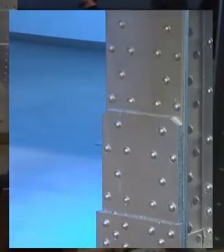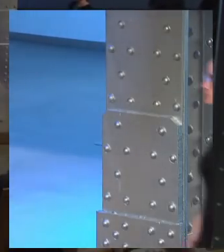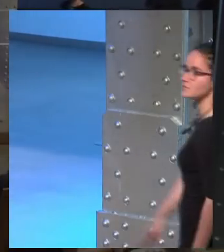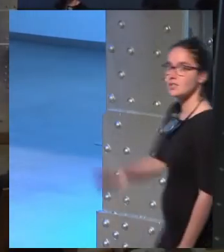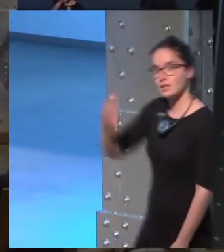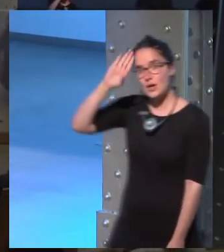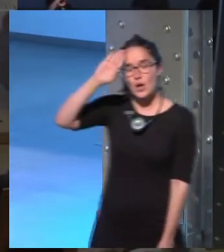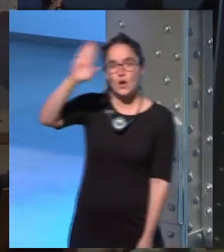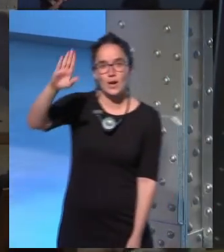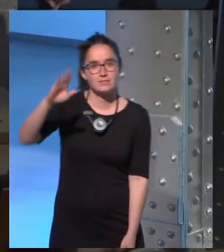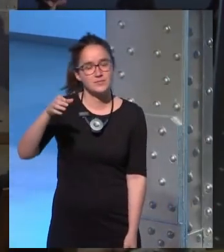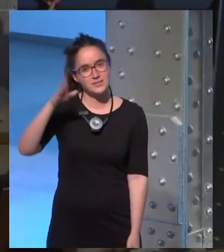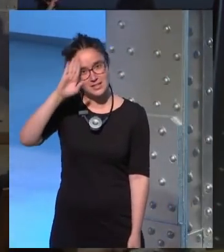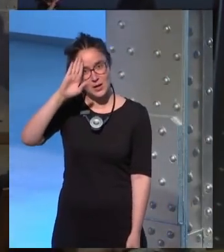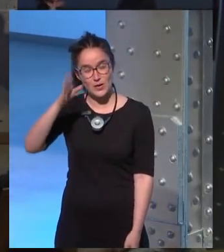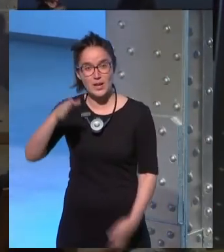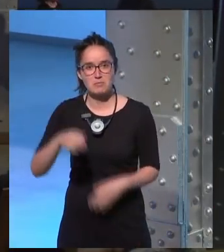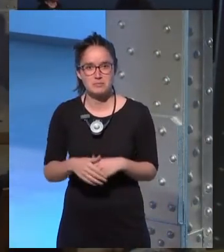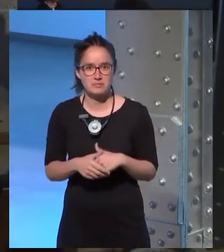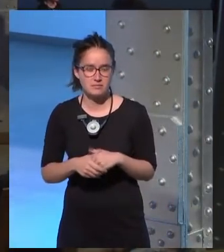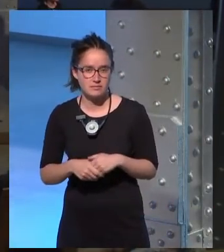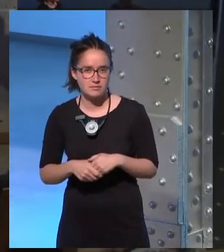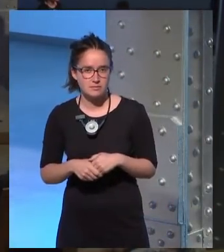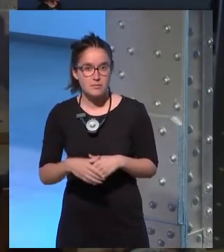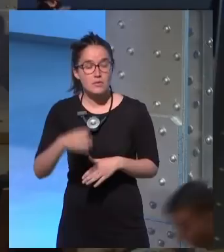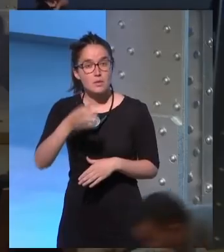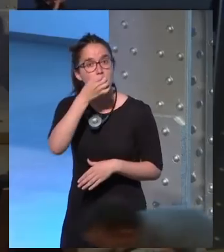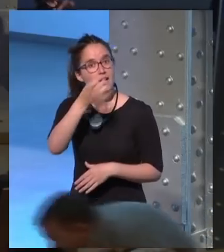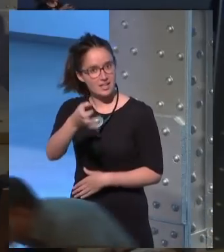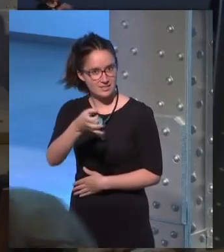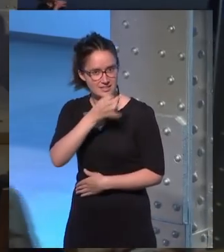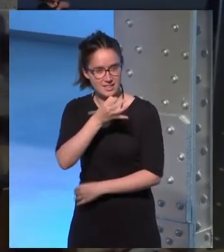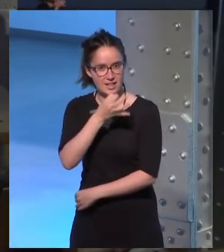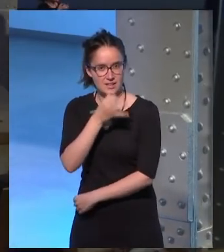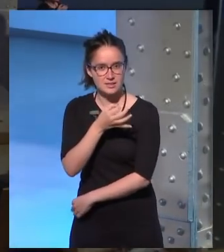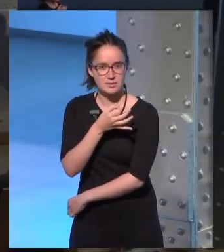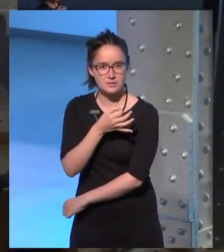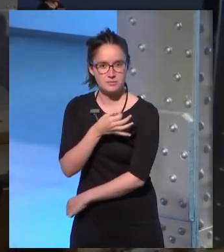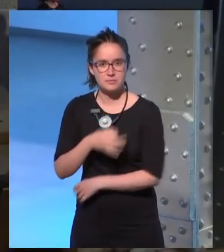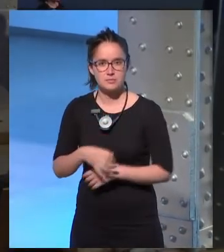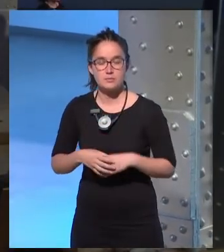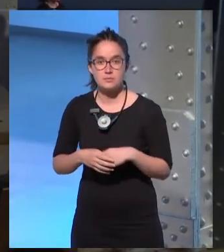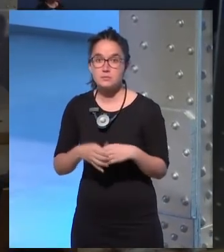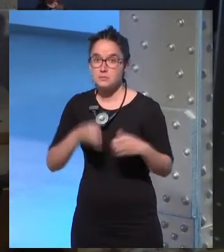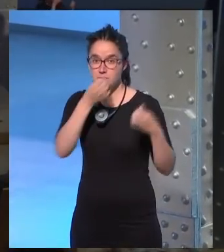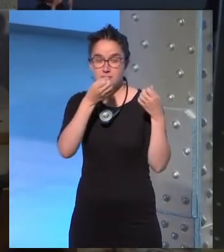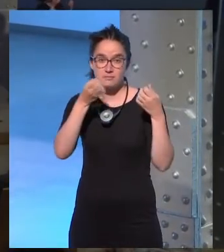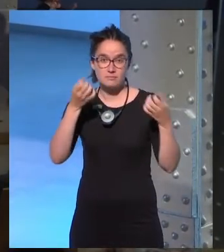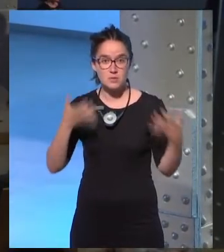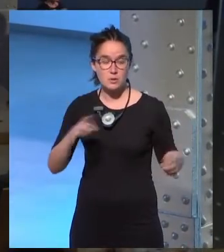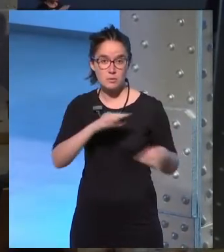Hola. Hola. Muy buenas tardes. Hello, good afternoon,